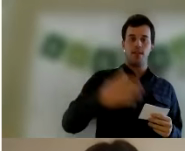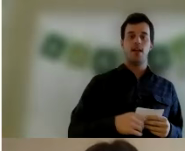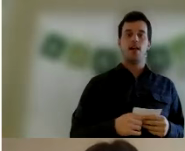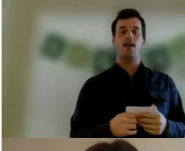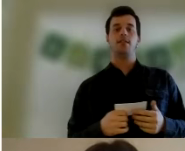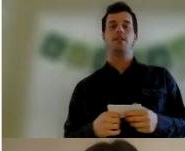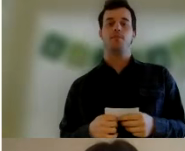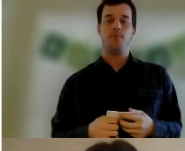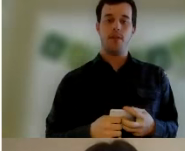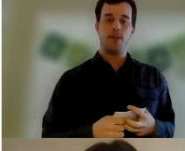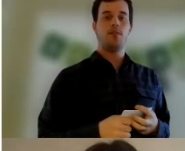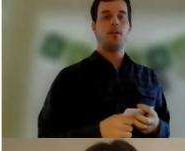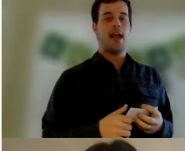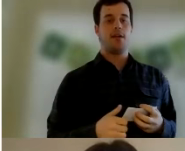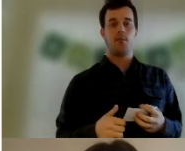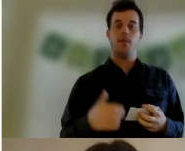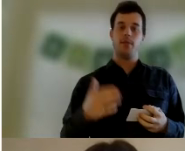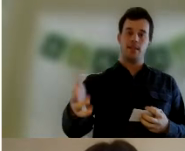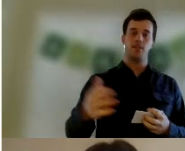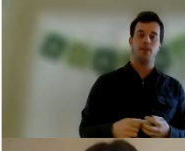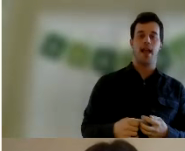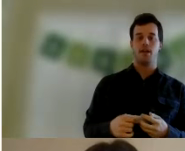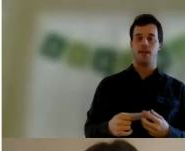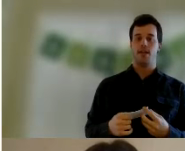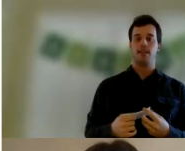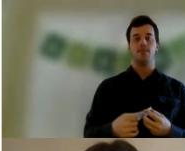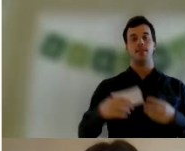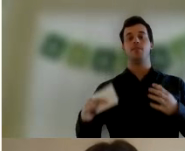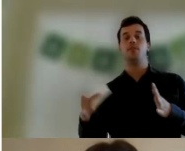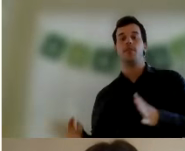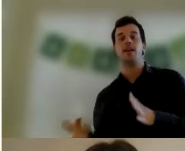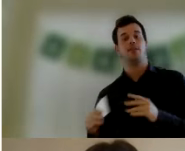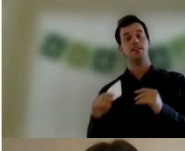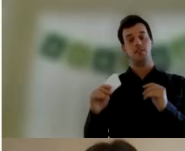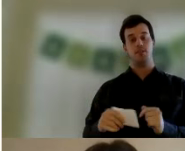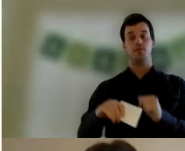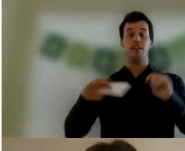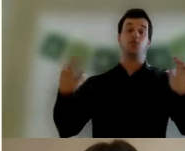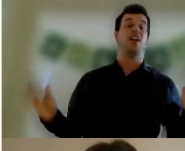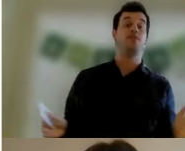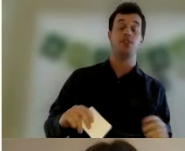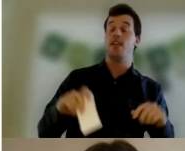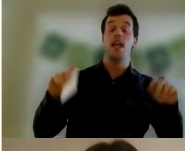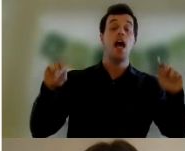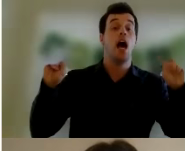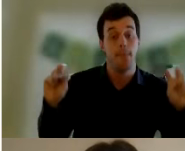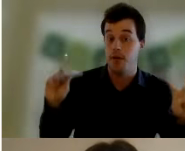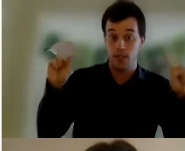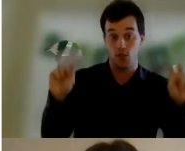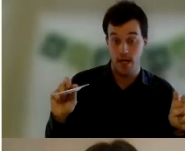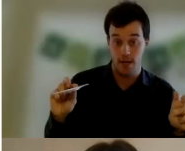This gentleman, Senator Bill Haggard, Republican Senator Bill Haggerty, claims that the Build Back Better legislation provides a grave threat to